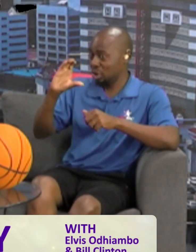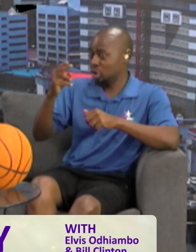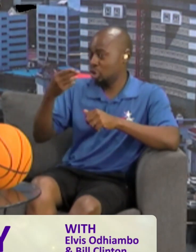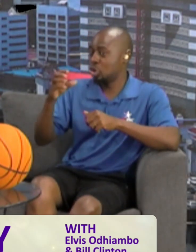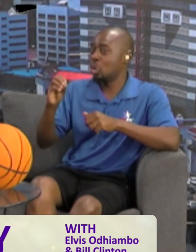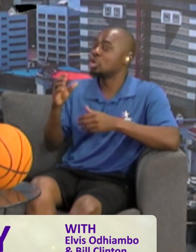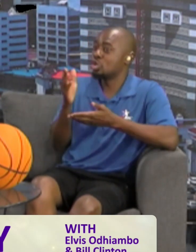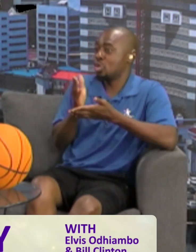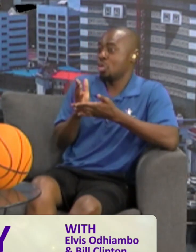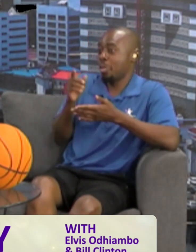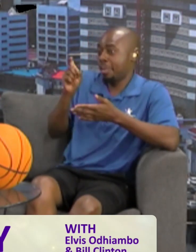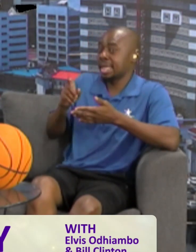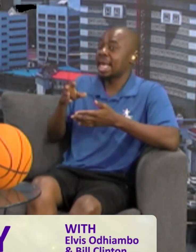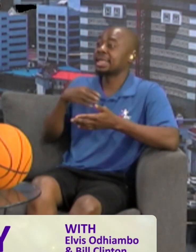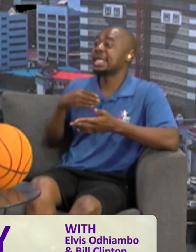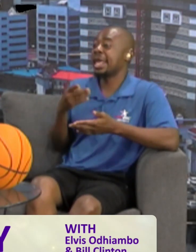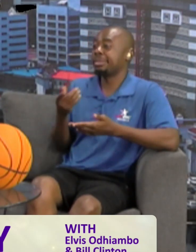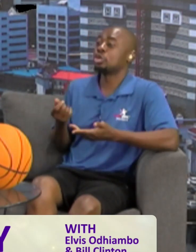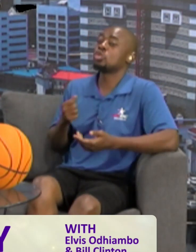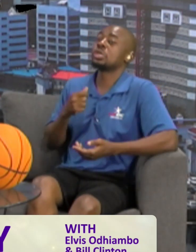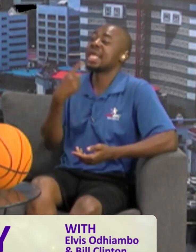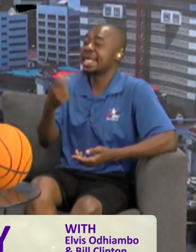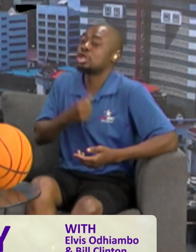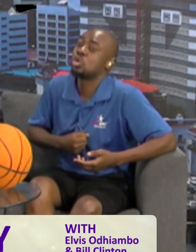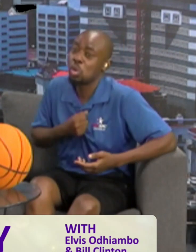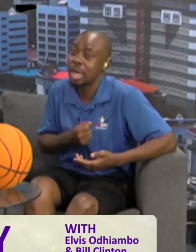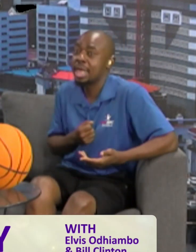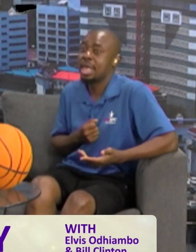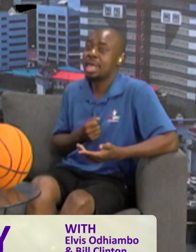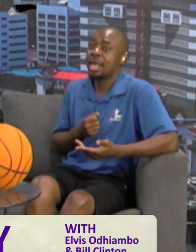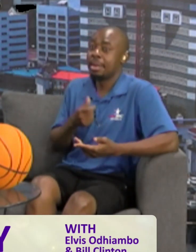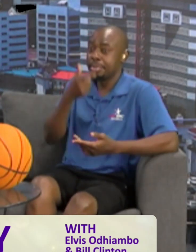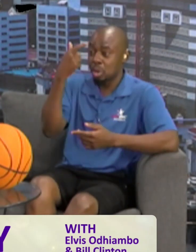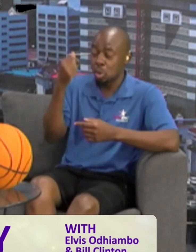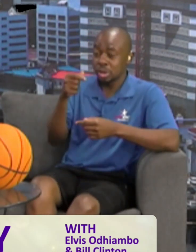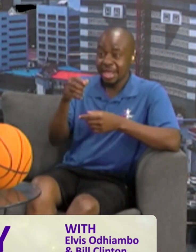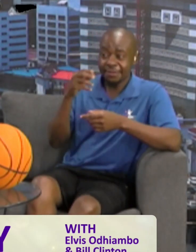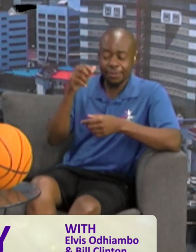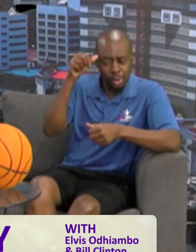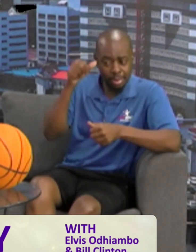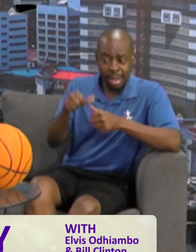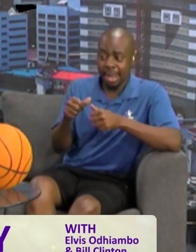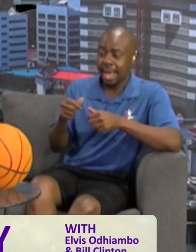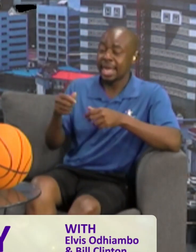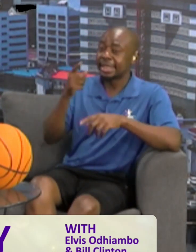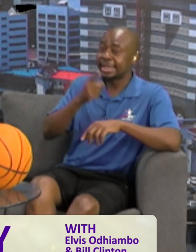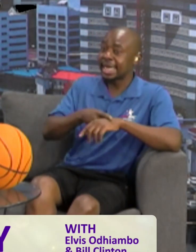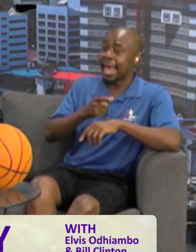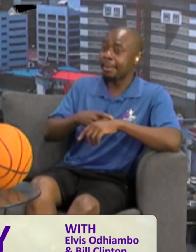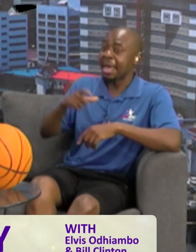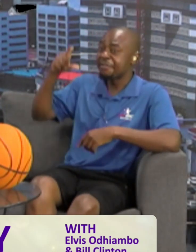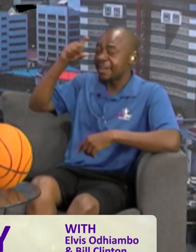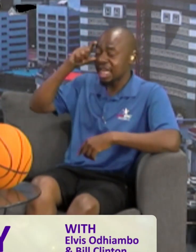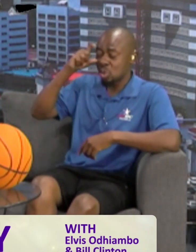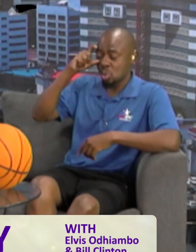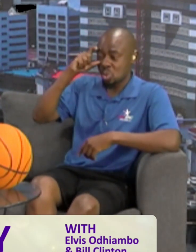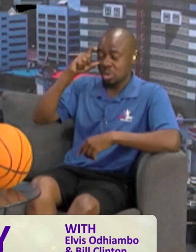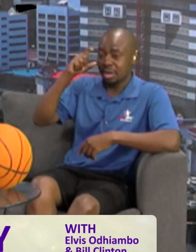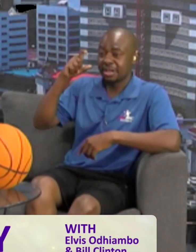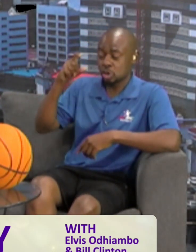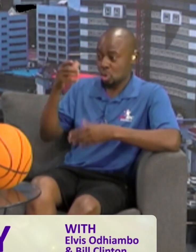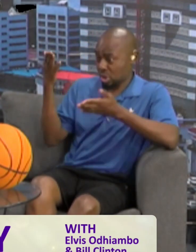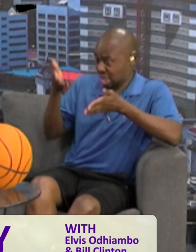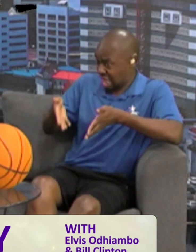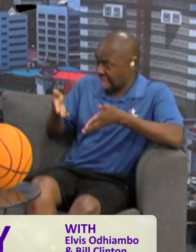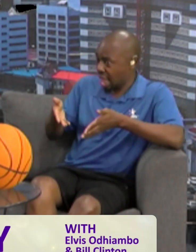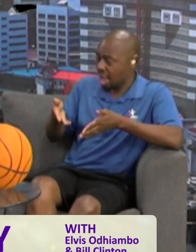very changing, because we've seen Sancho. Yes, he has to accept and apologize. Because if you remember carefully, when